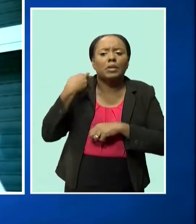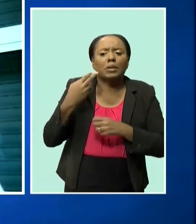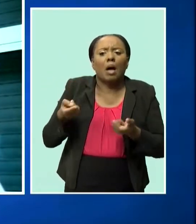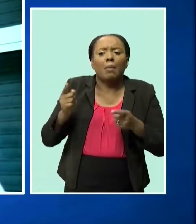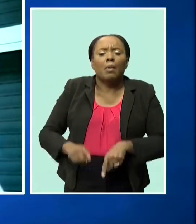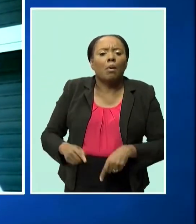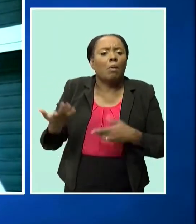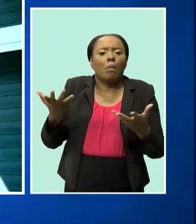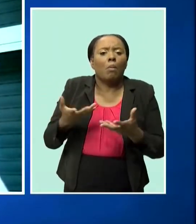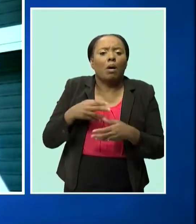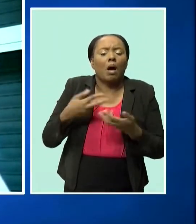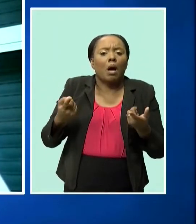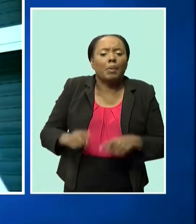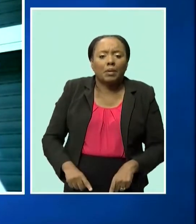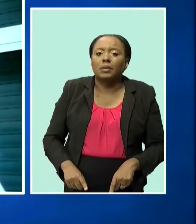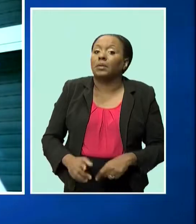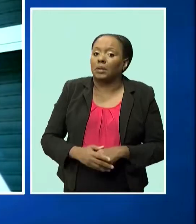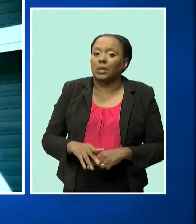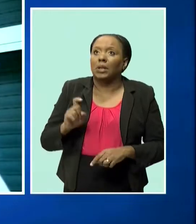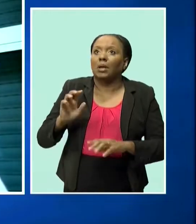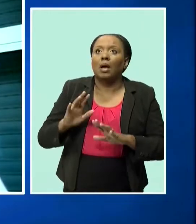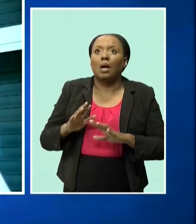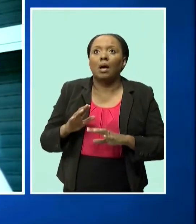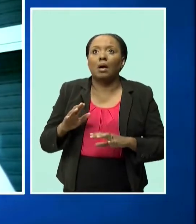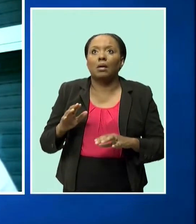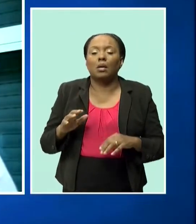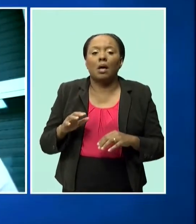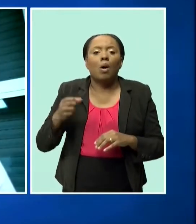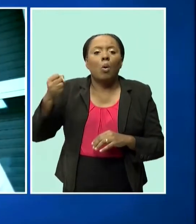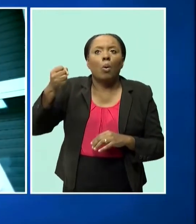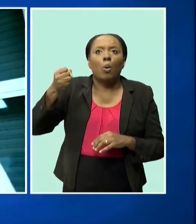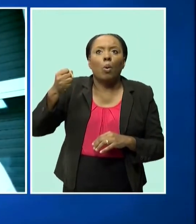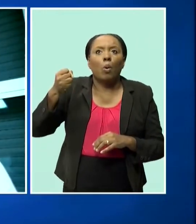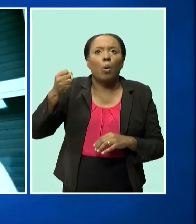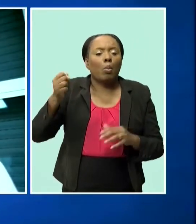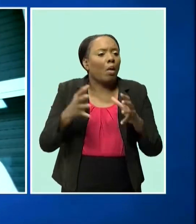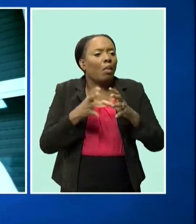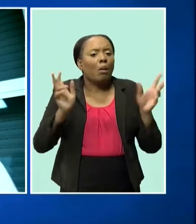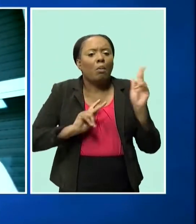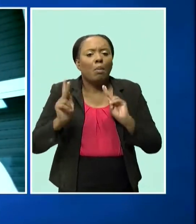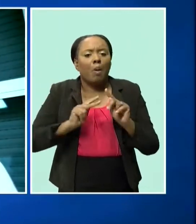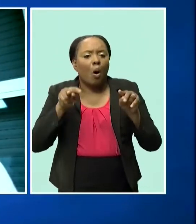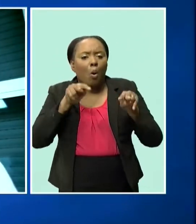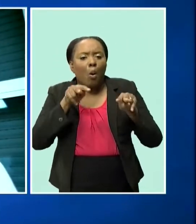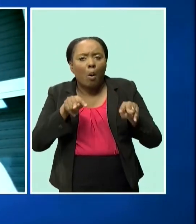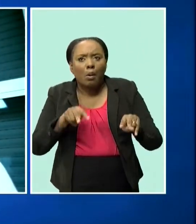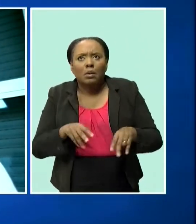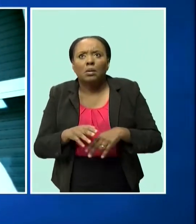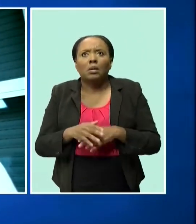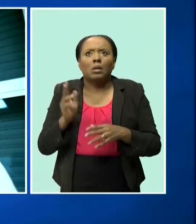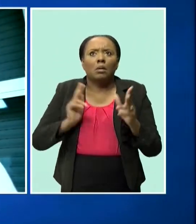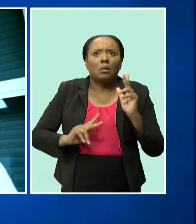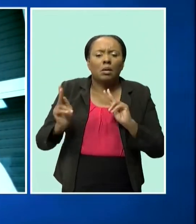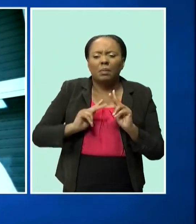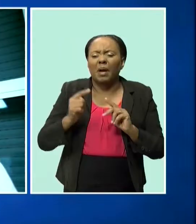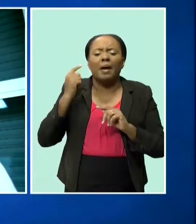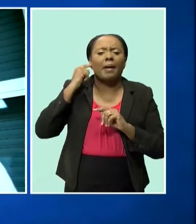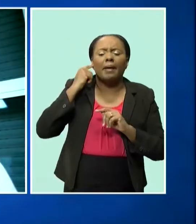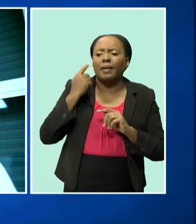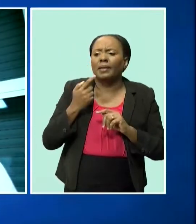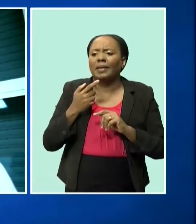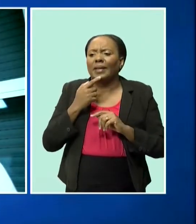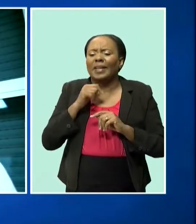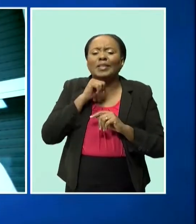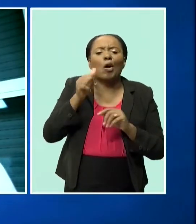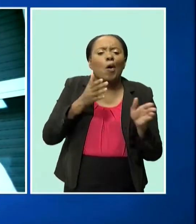system passes. But we're hoping Sabu, I know a lot of people are watching and following, and sometimes they look for updates, and they hear you saying that it's